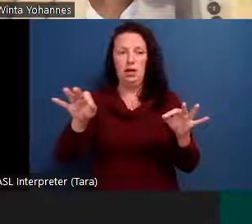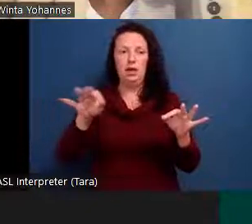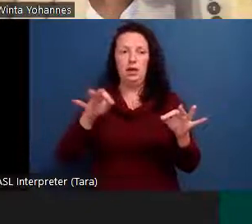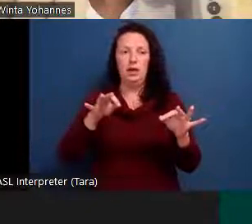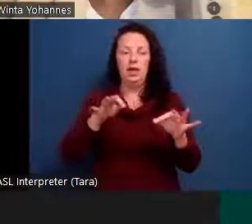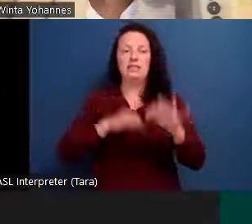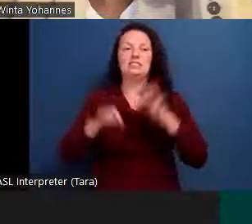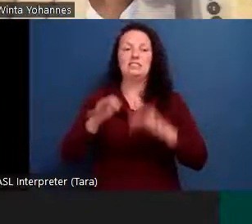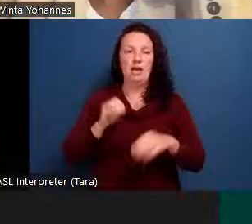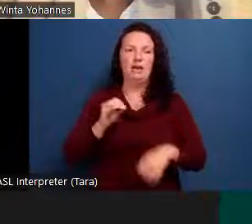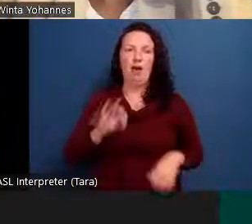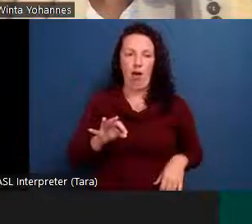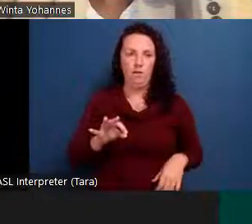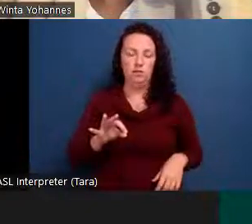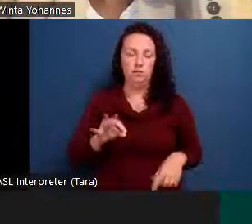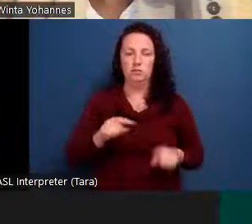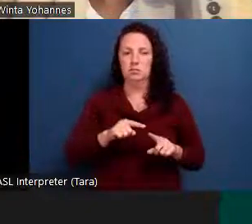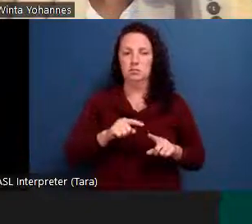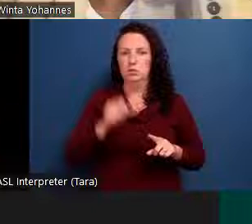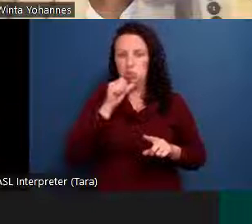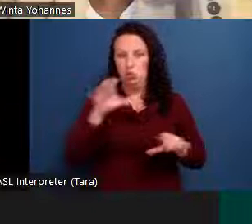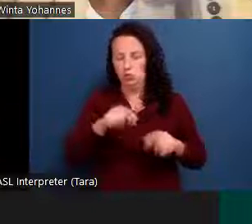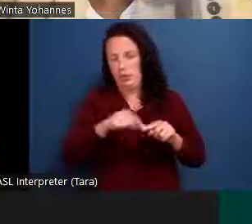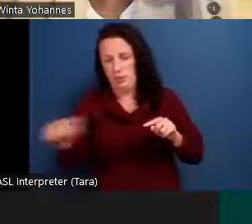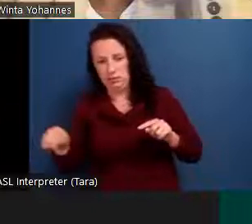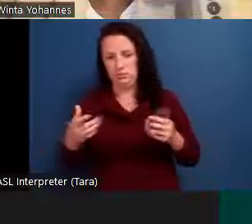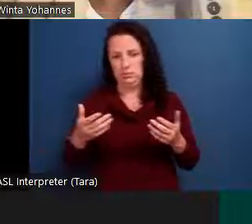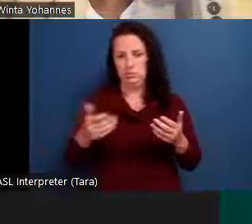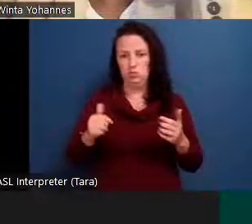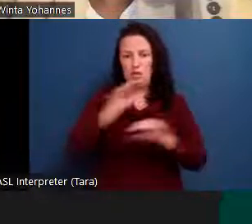part that we're not supposed to do.